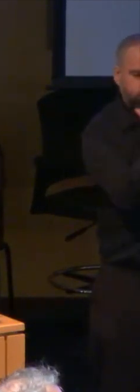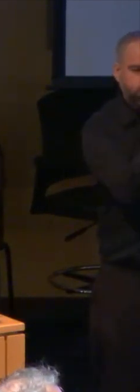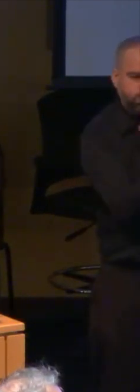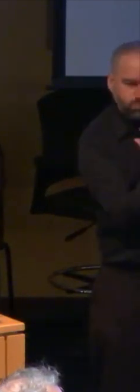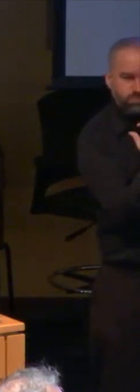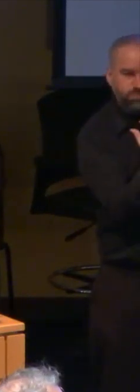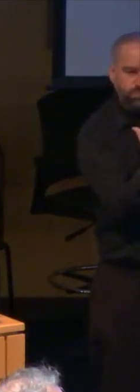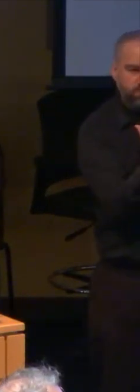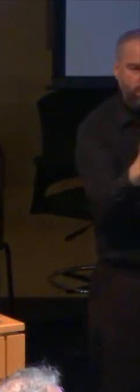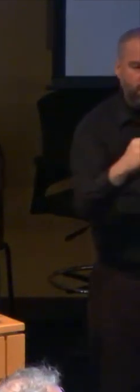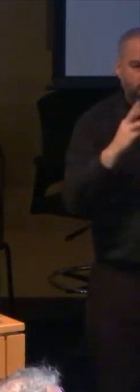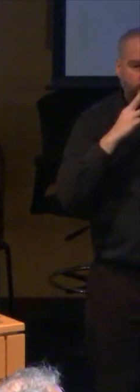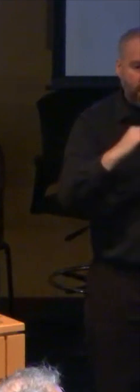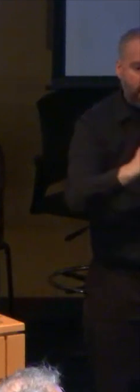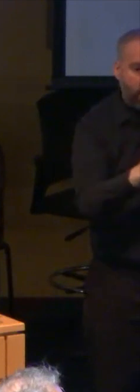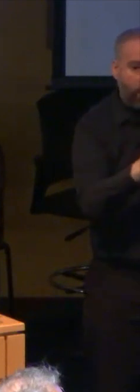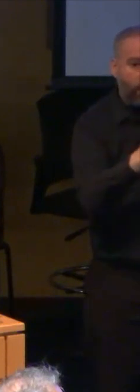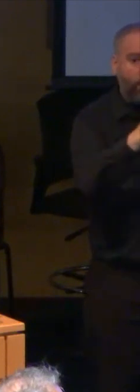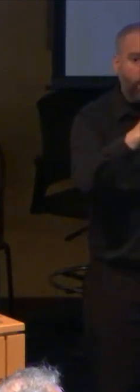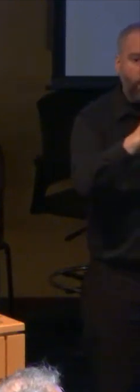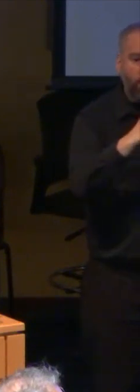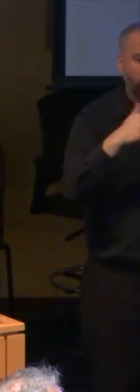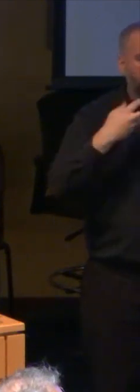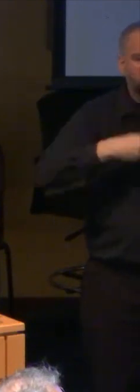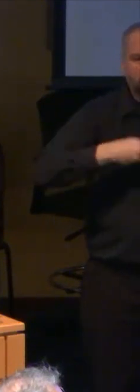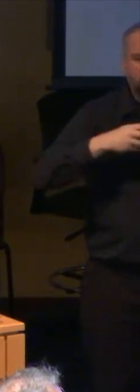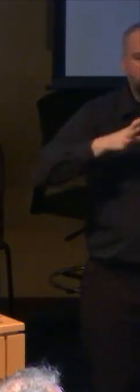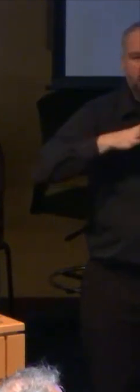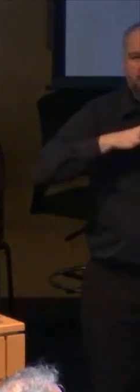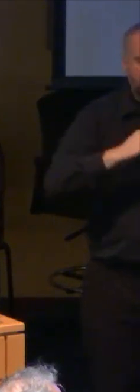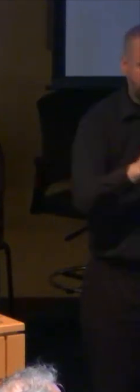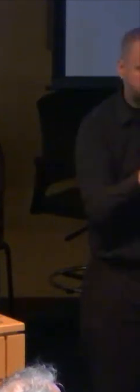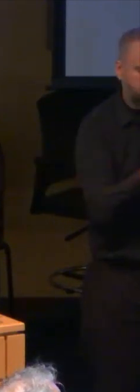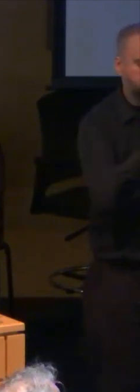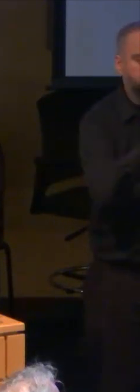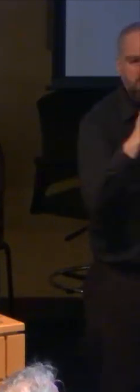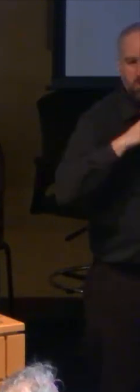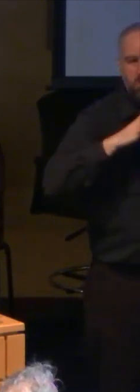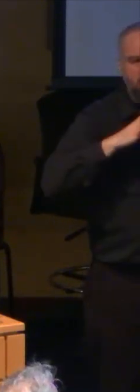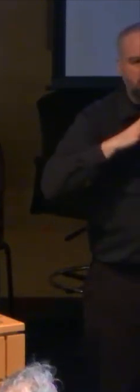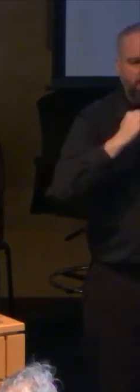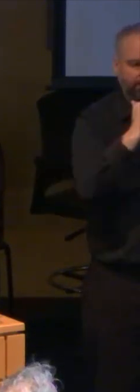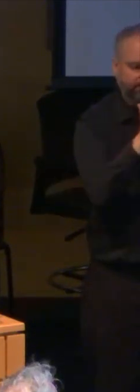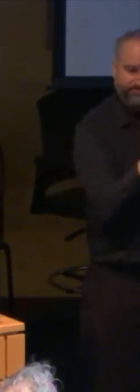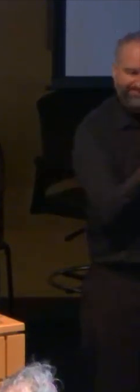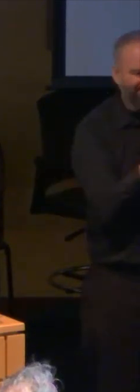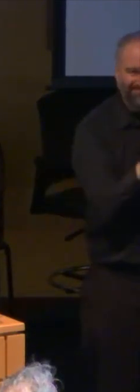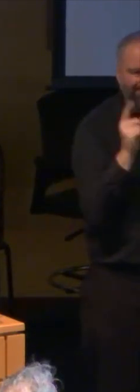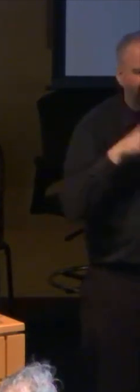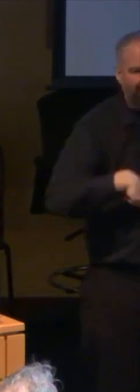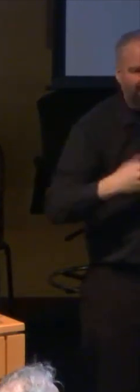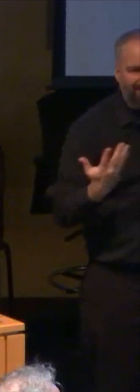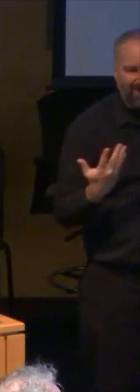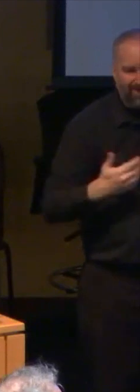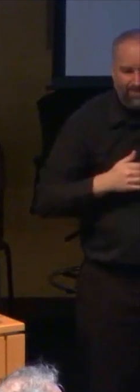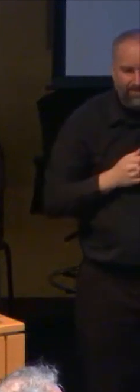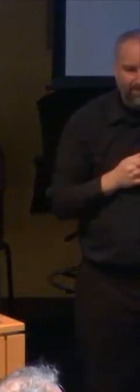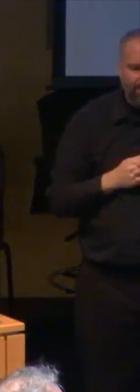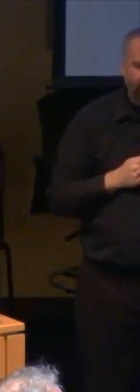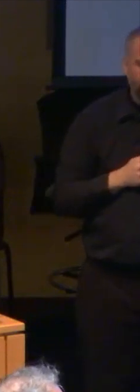problem for Greenland. Things like sea ice melt and changes in